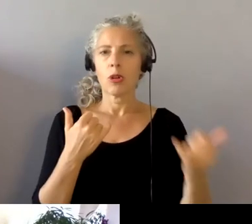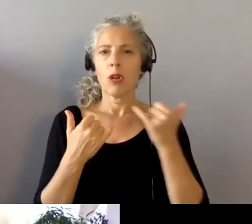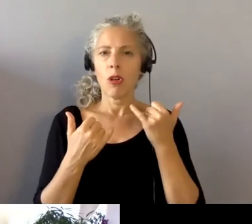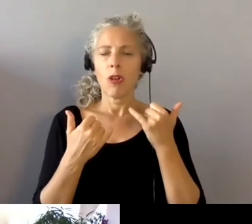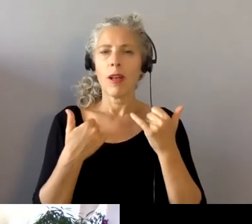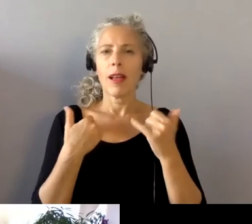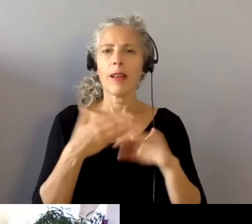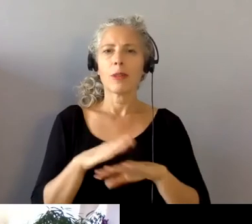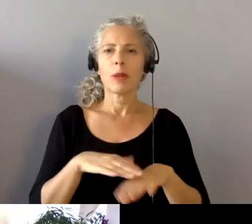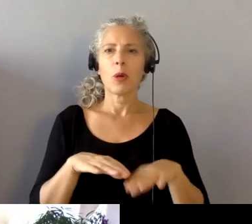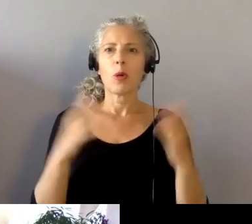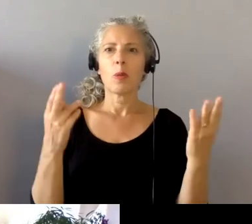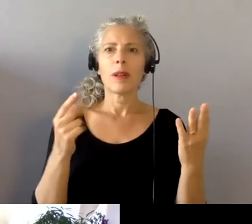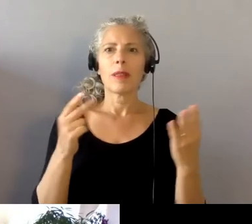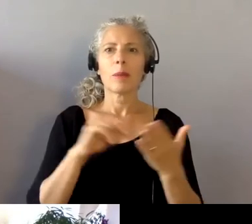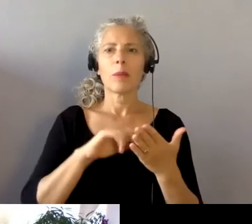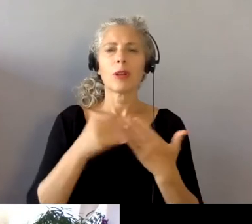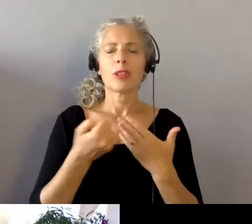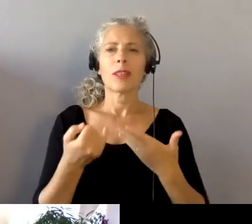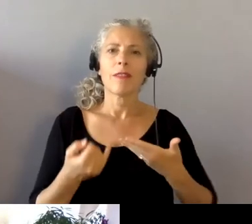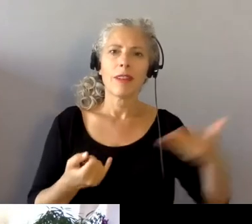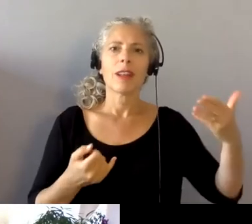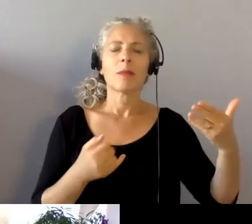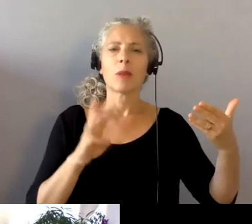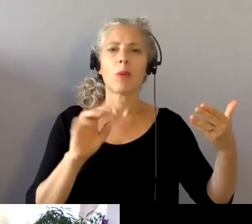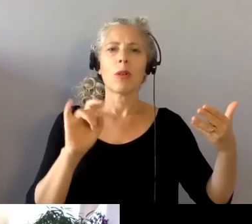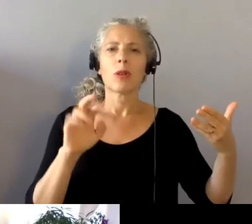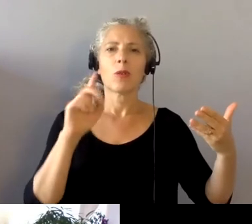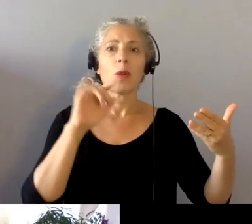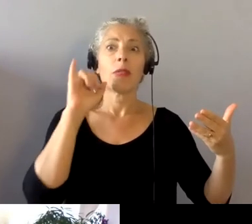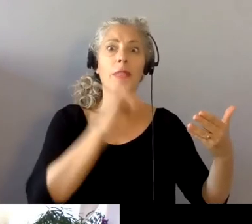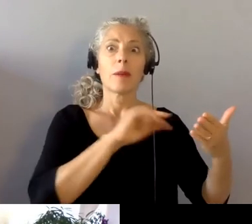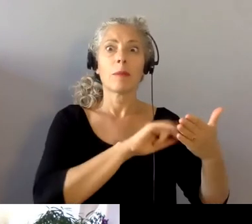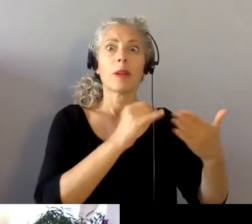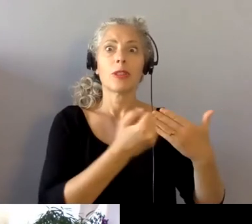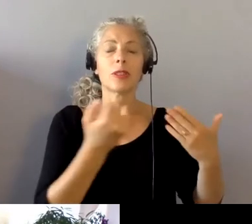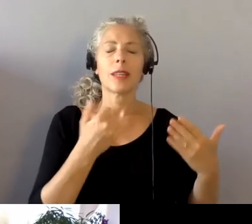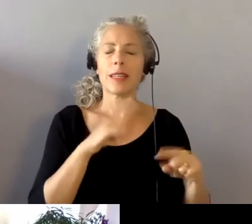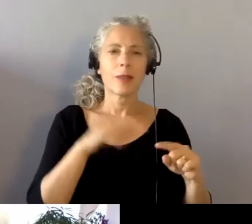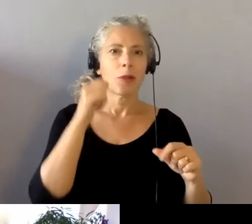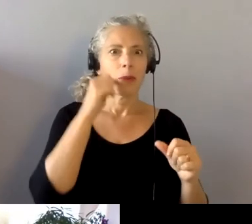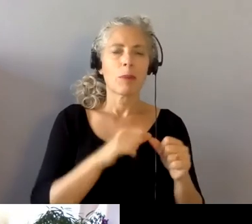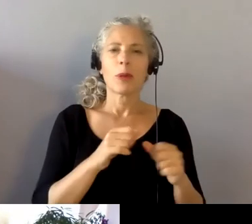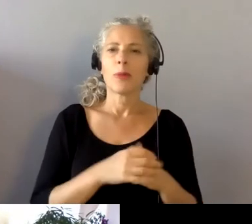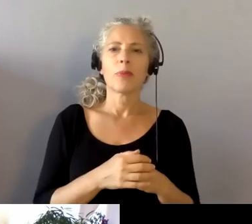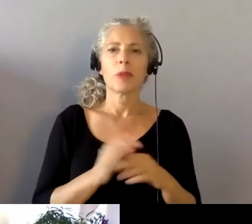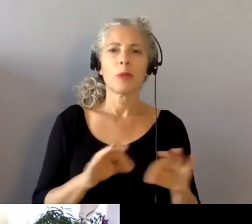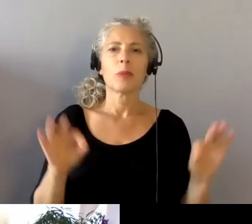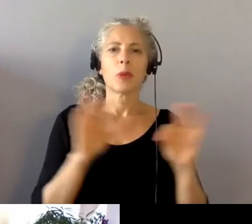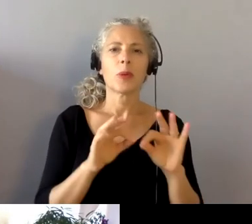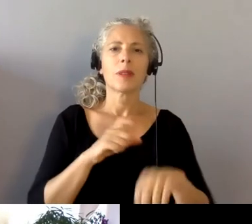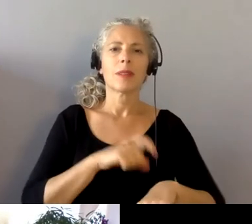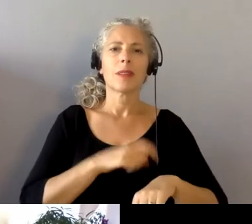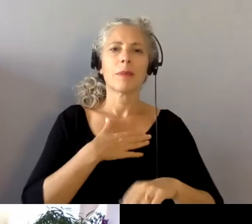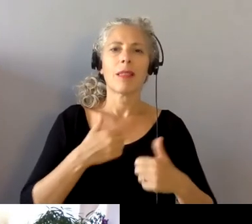opening at the project and invited me to the Walker for that residency project and that exhibition. And it was a important marker in my life. So